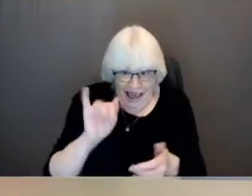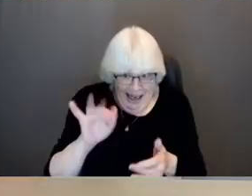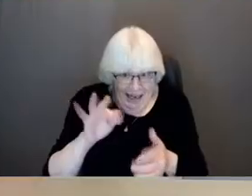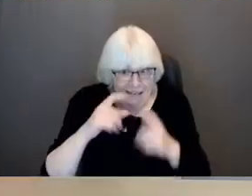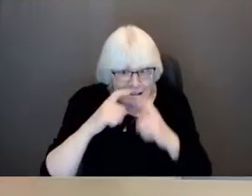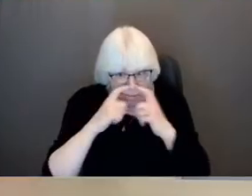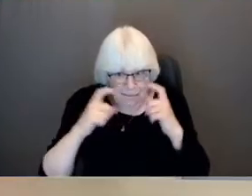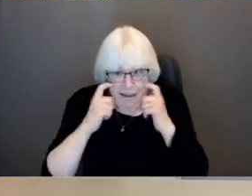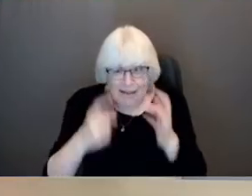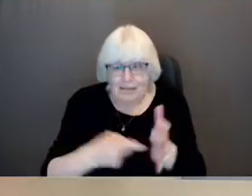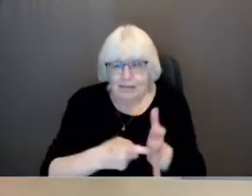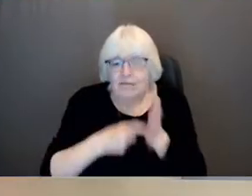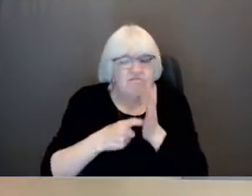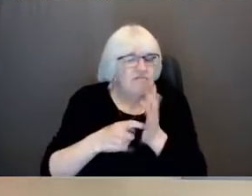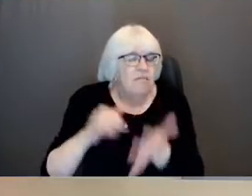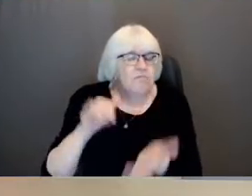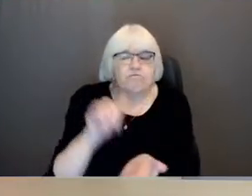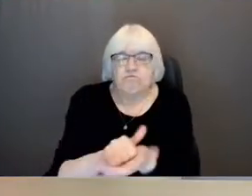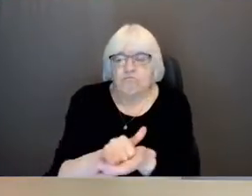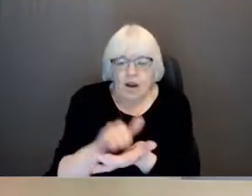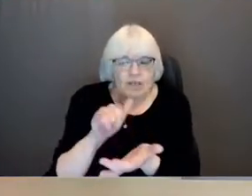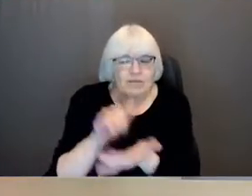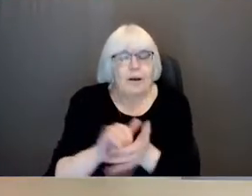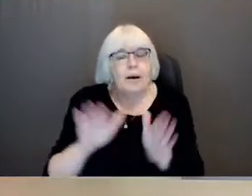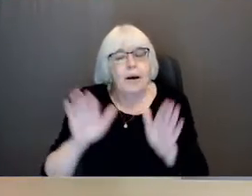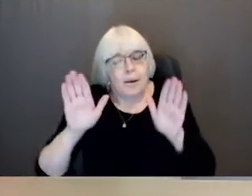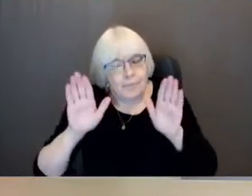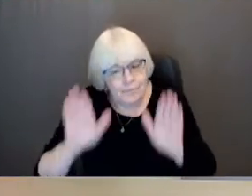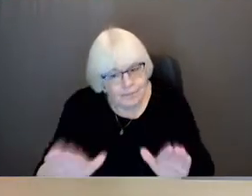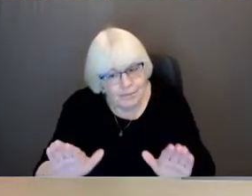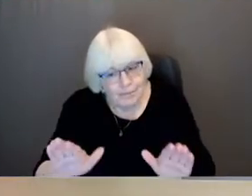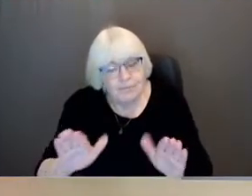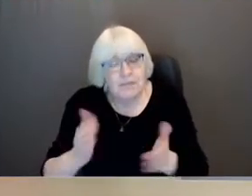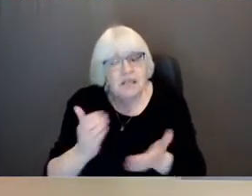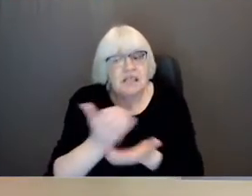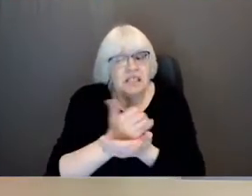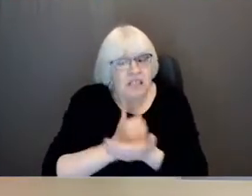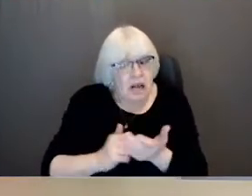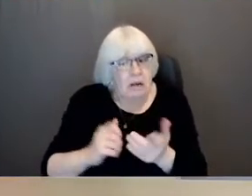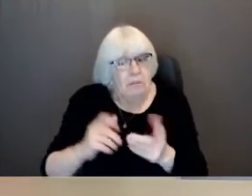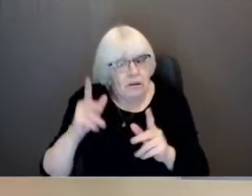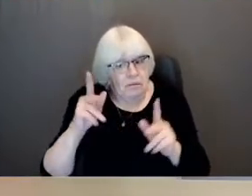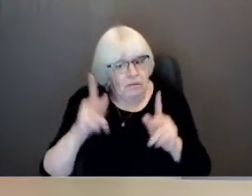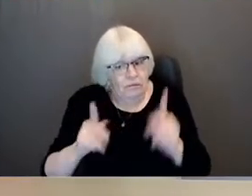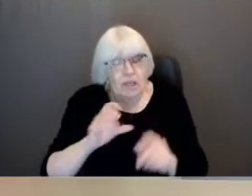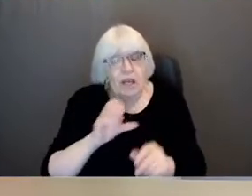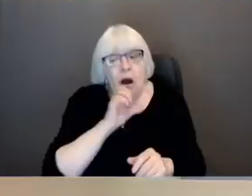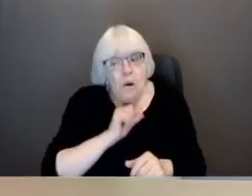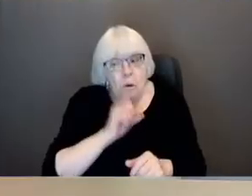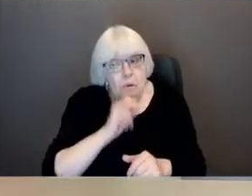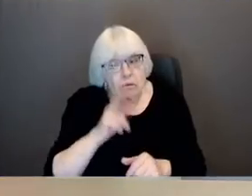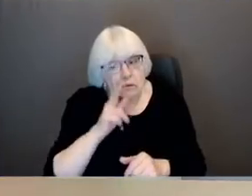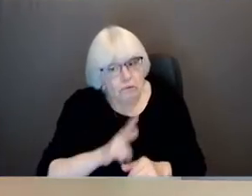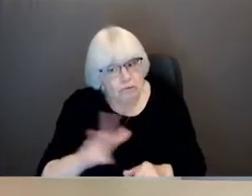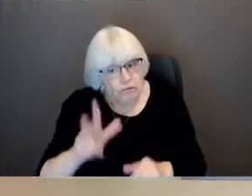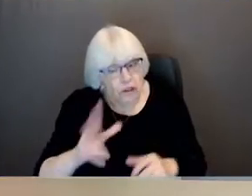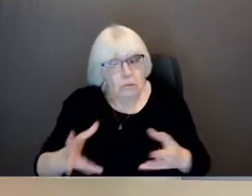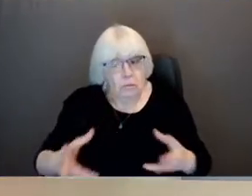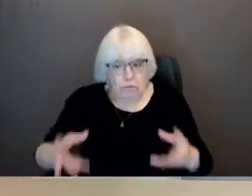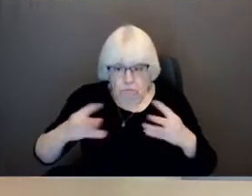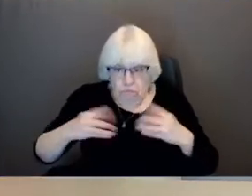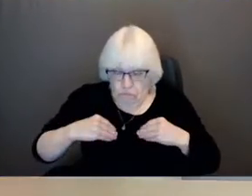will be some 4-year-olds and some 3-year-olds who will wear a mask as one additional layer. We've talked about it being not the